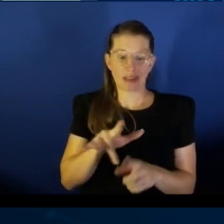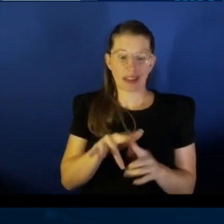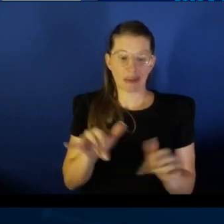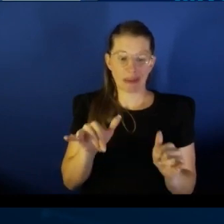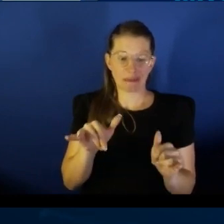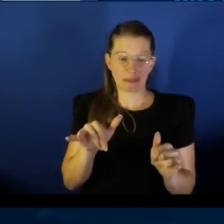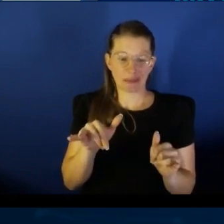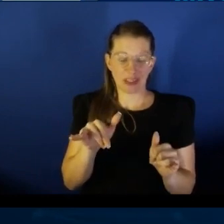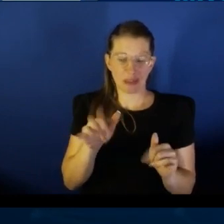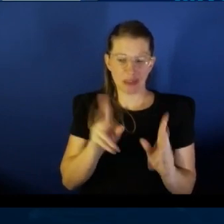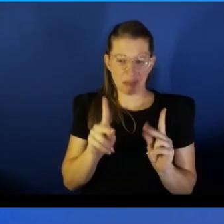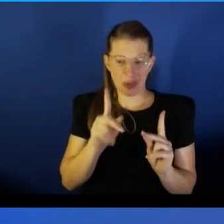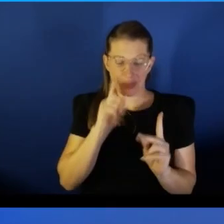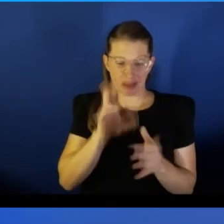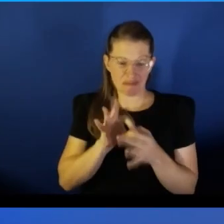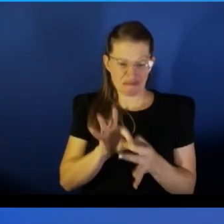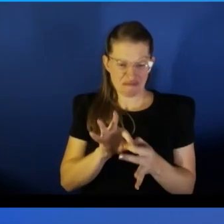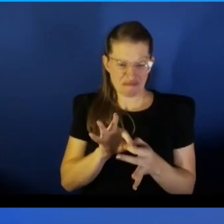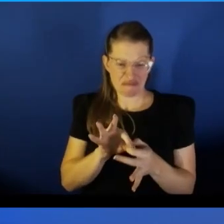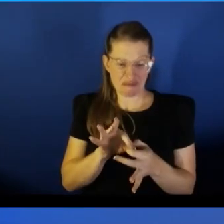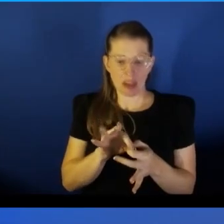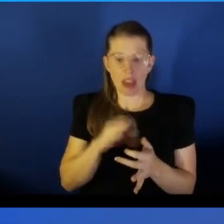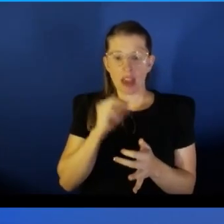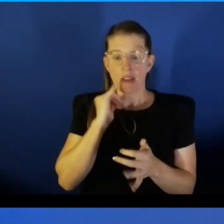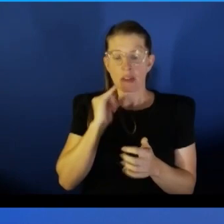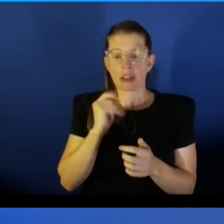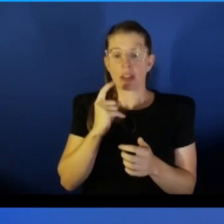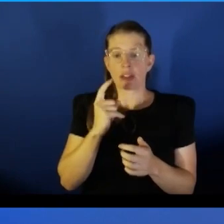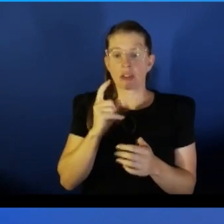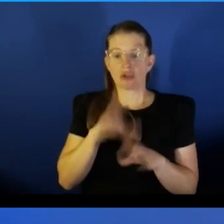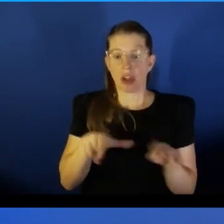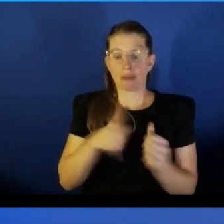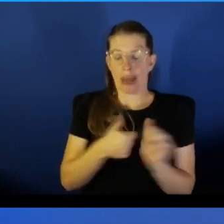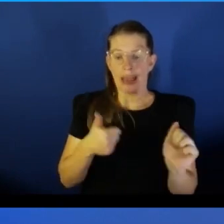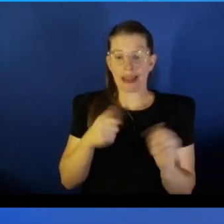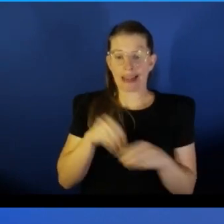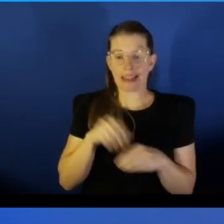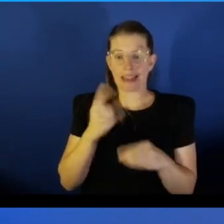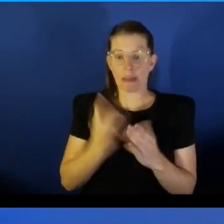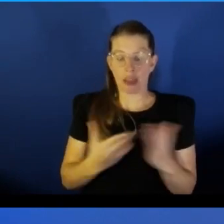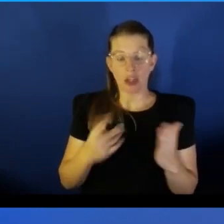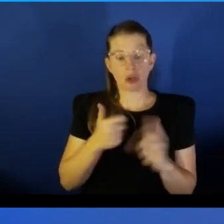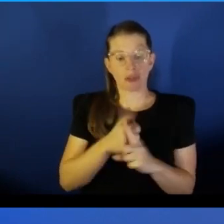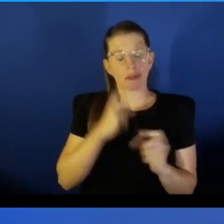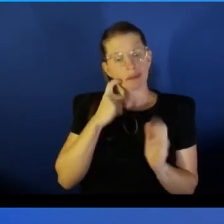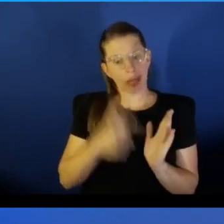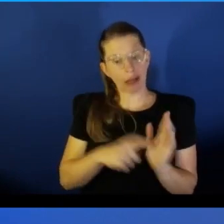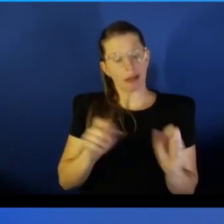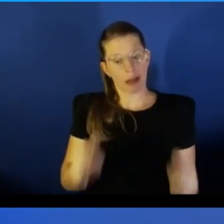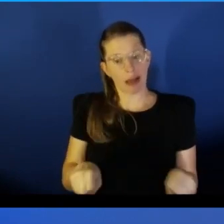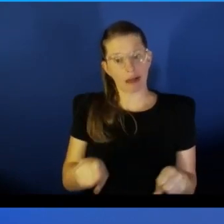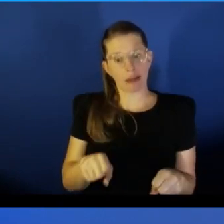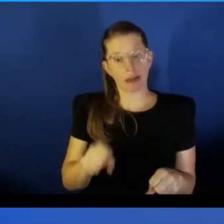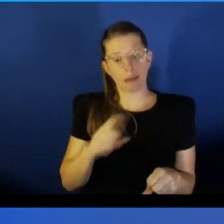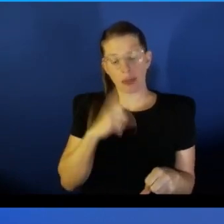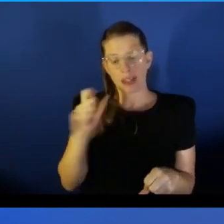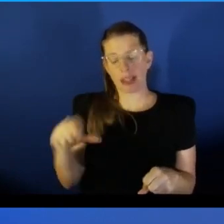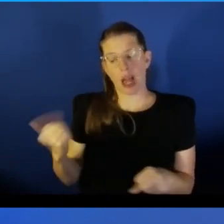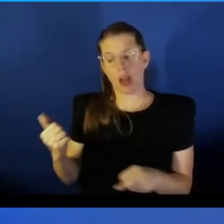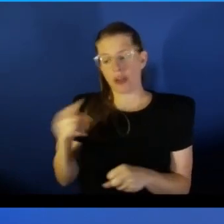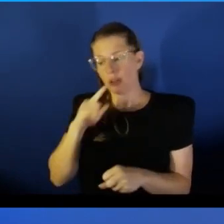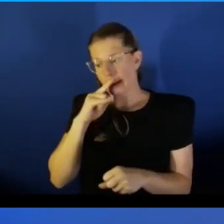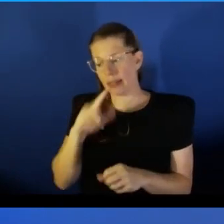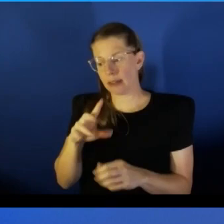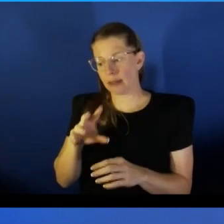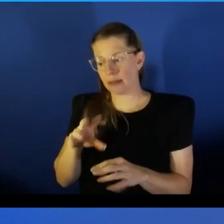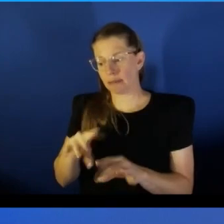when you think about if a child is behind in something, you can tell because the other kids are gaining more skills, and so